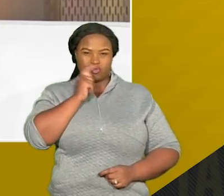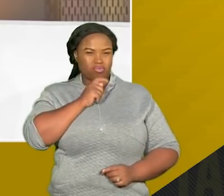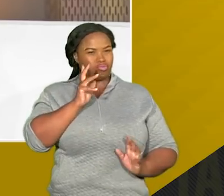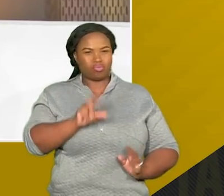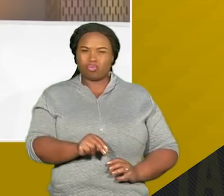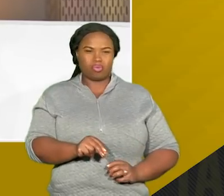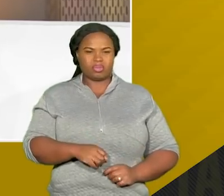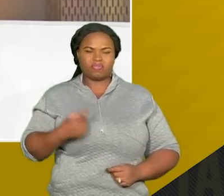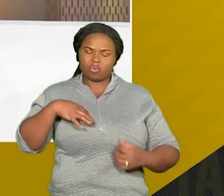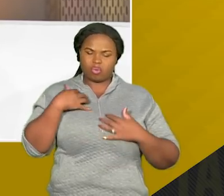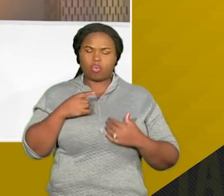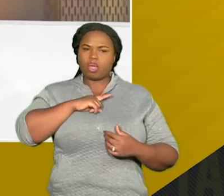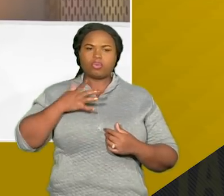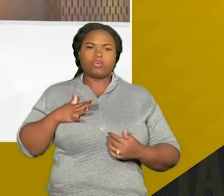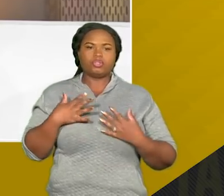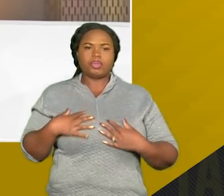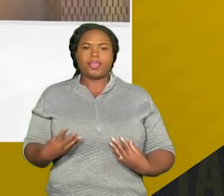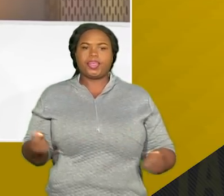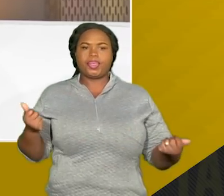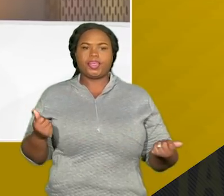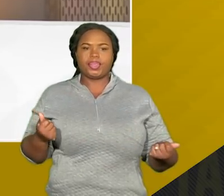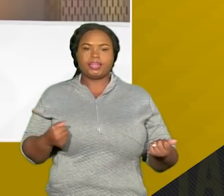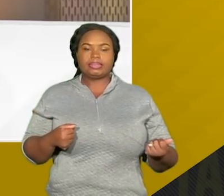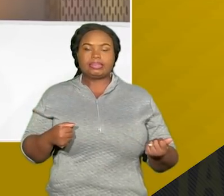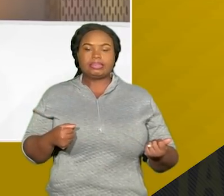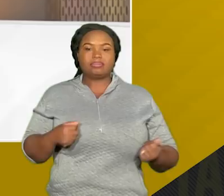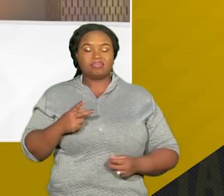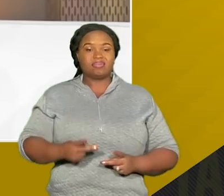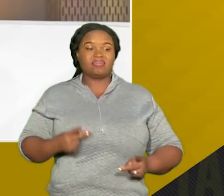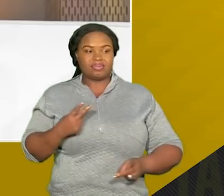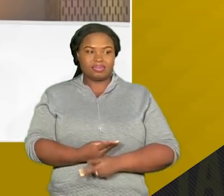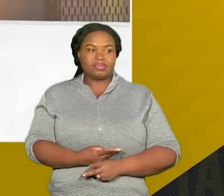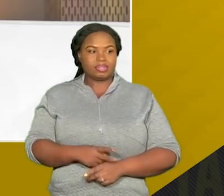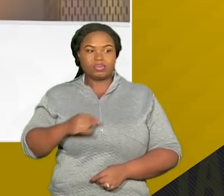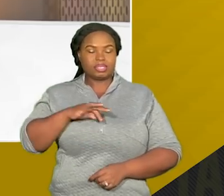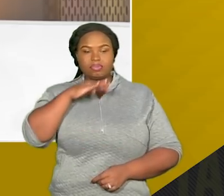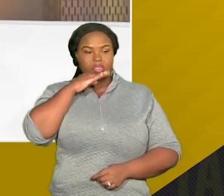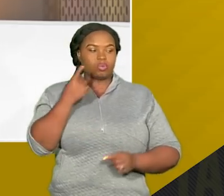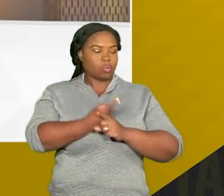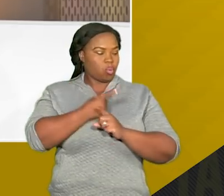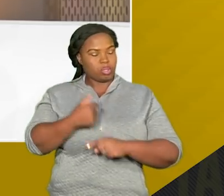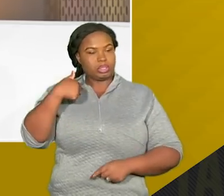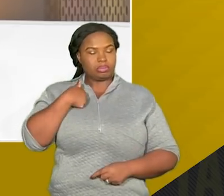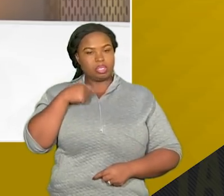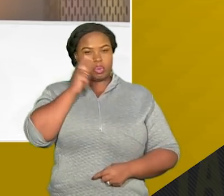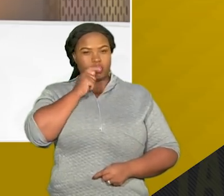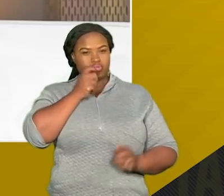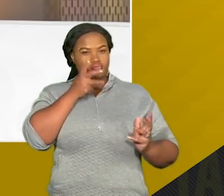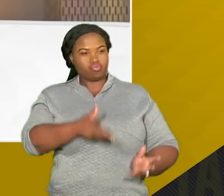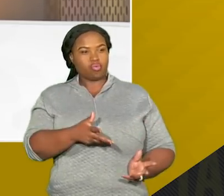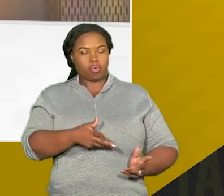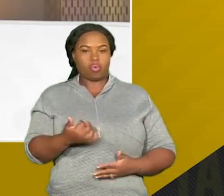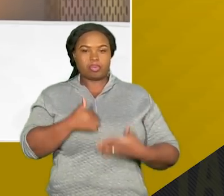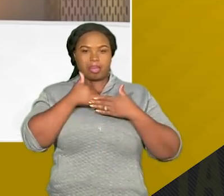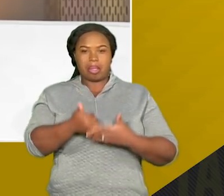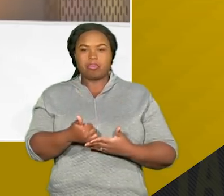You come for your own wellness and how you are ancestrally. So it does not always translate to me ngukuthakatha or helping you to